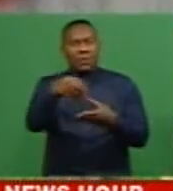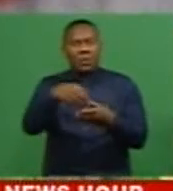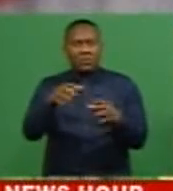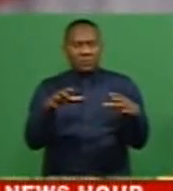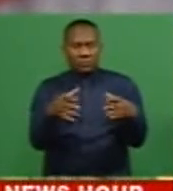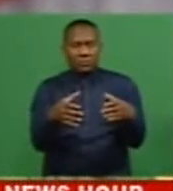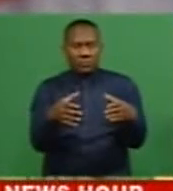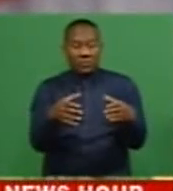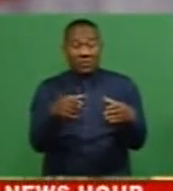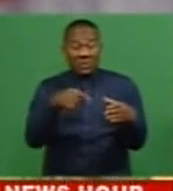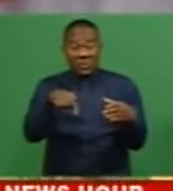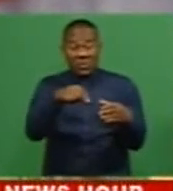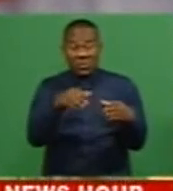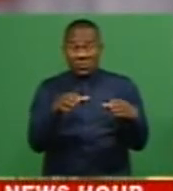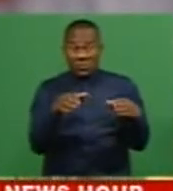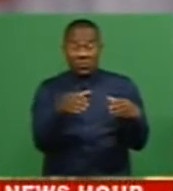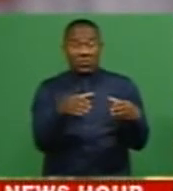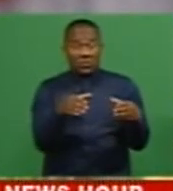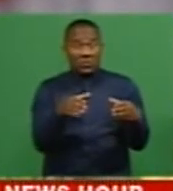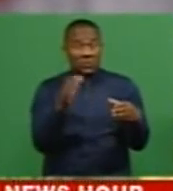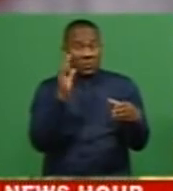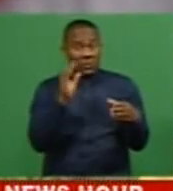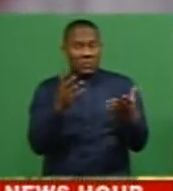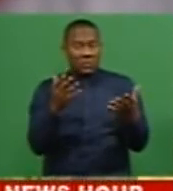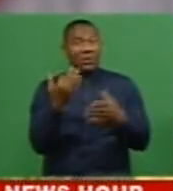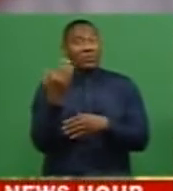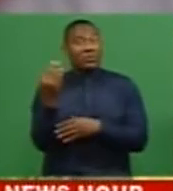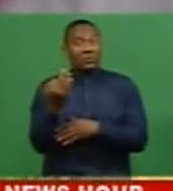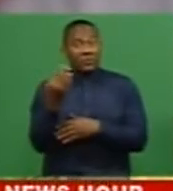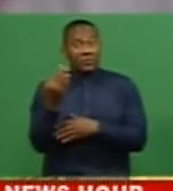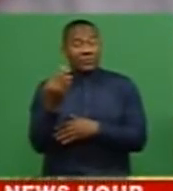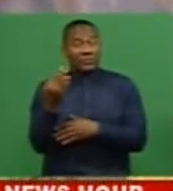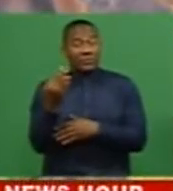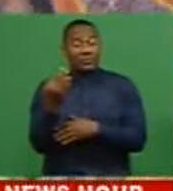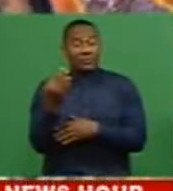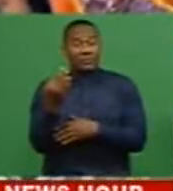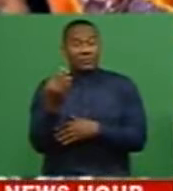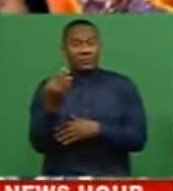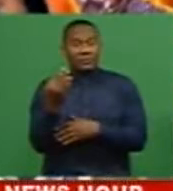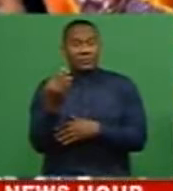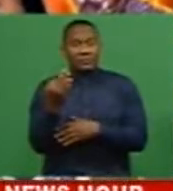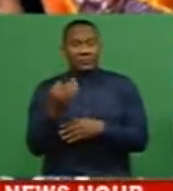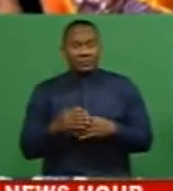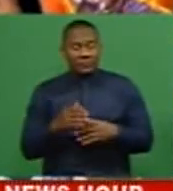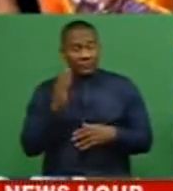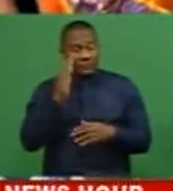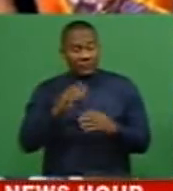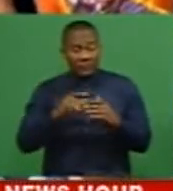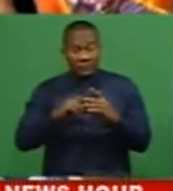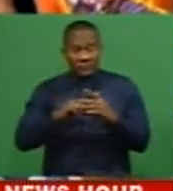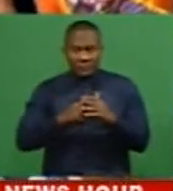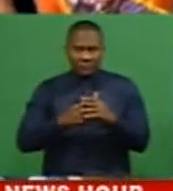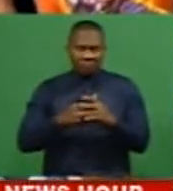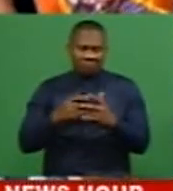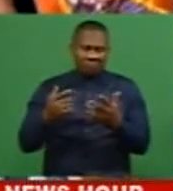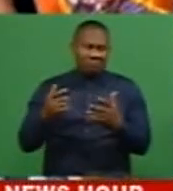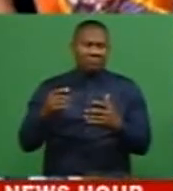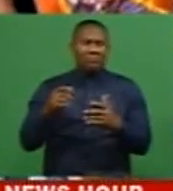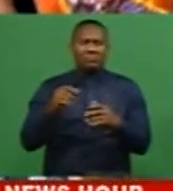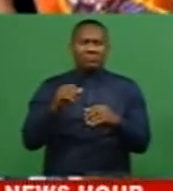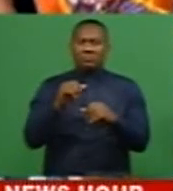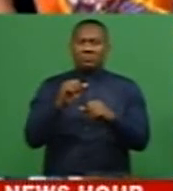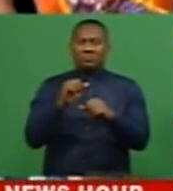The council, which is expected to be reconstituted by Friday, November 2, 2018, will then take over from the interim governing